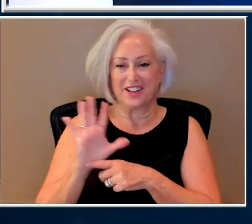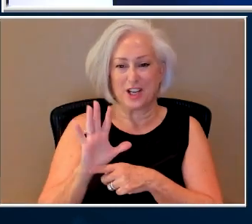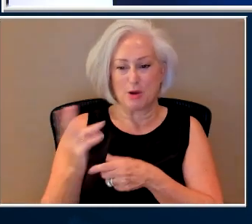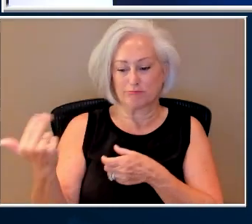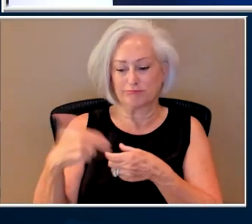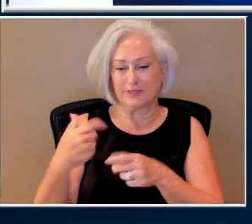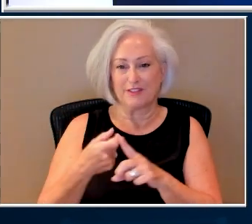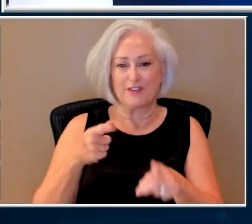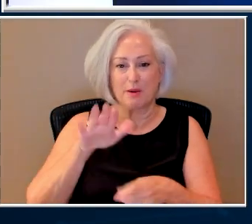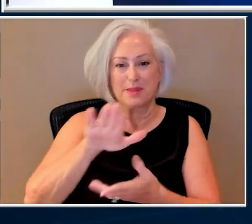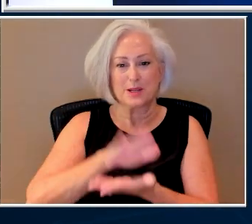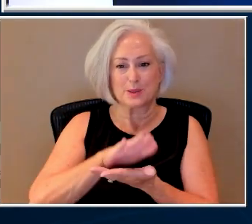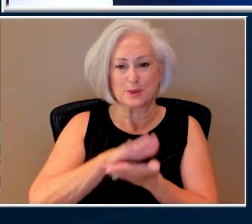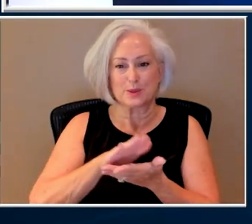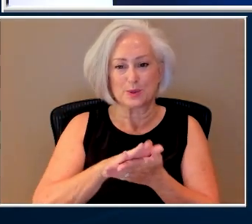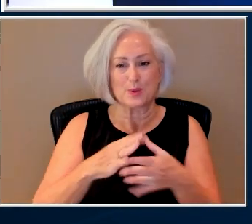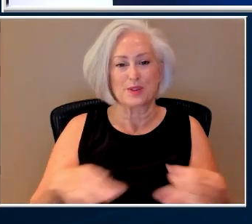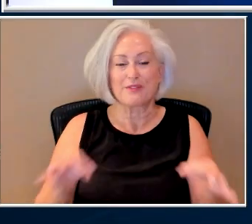How are you guys doing?